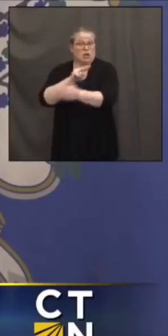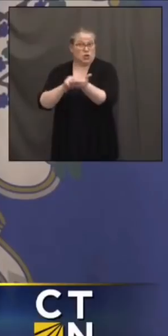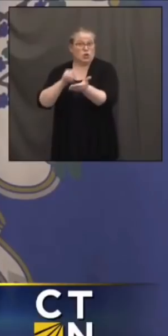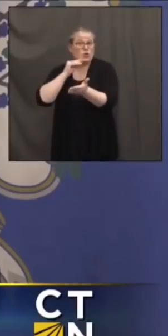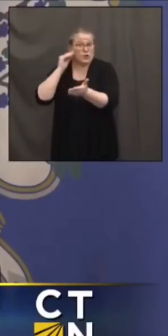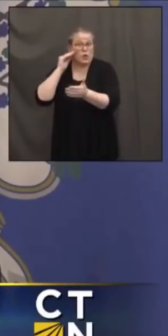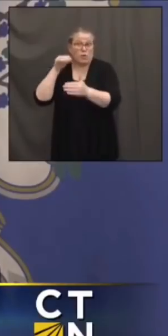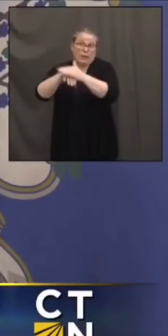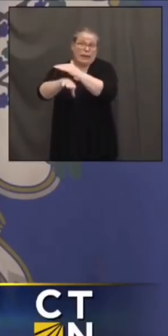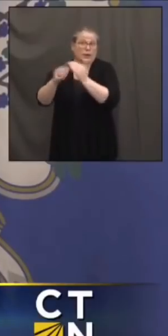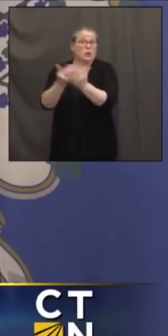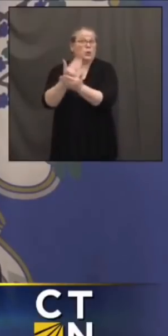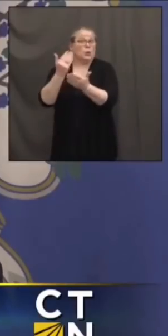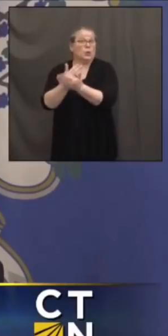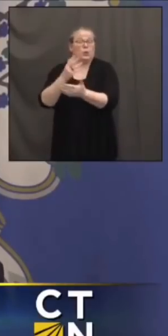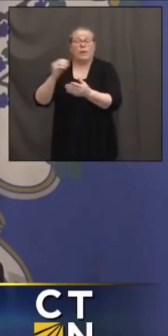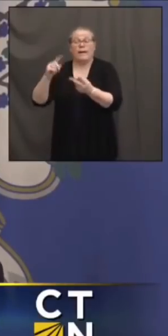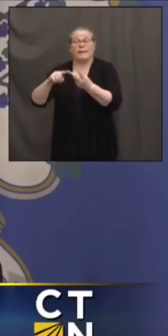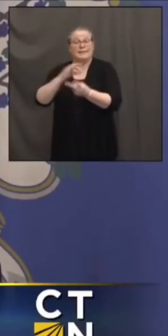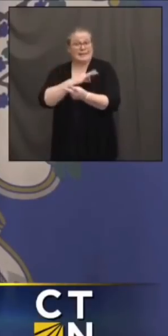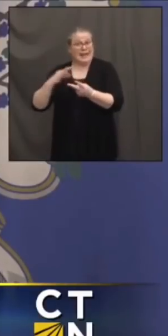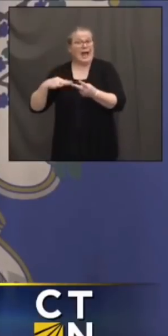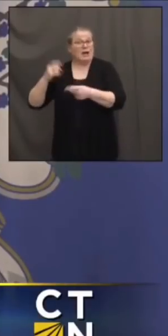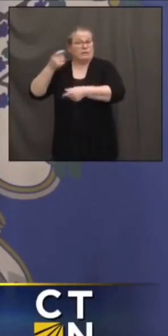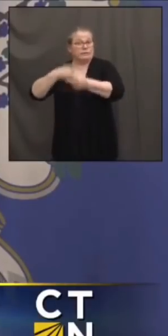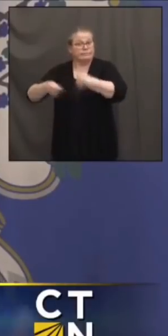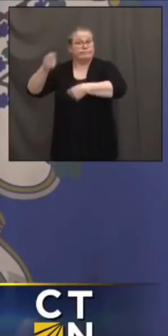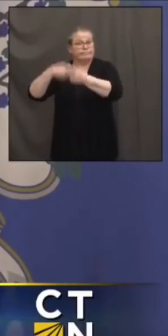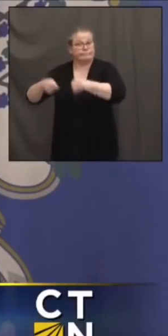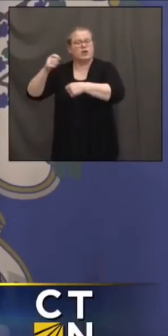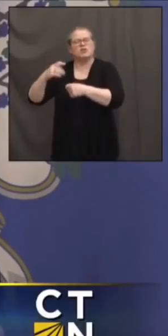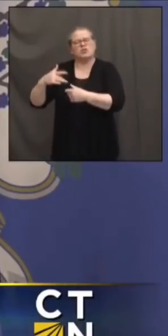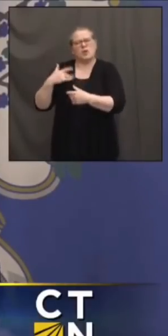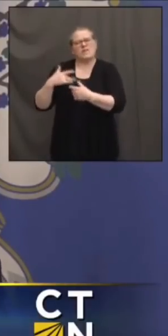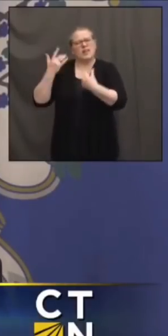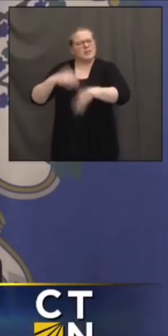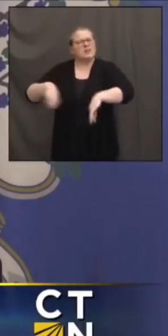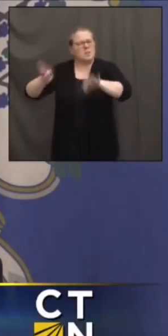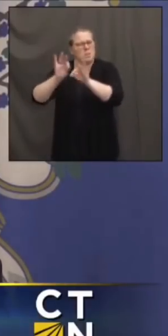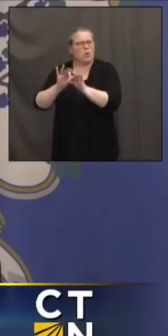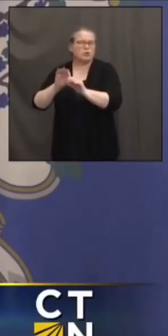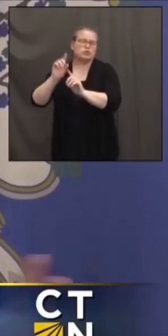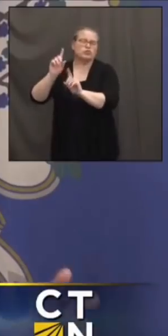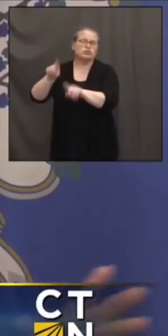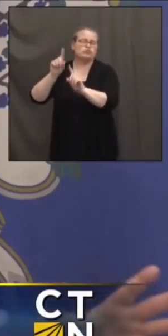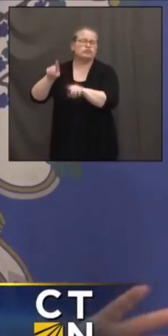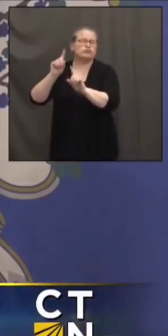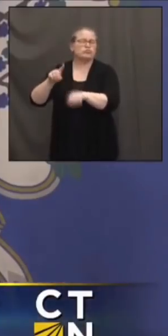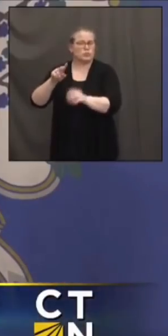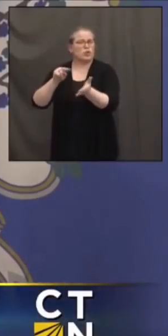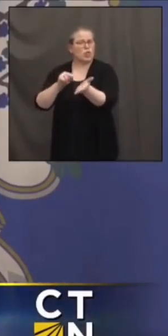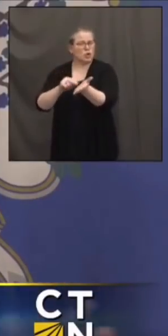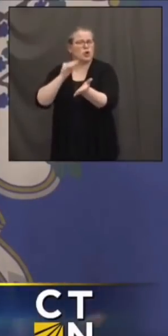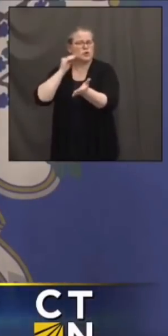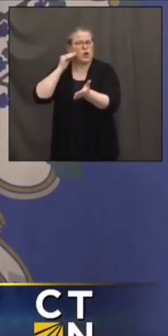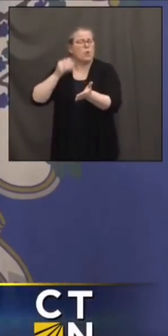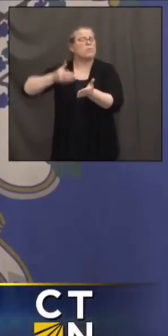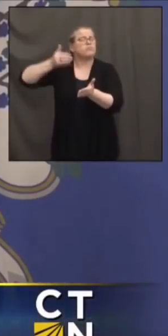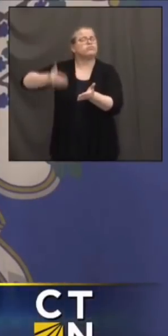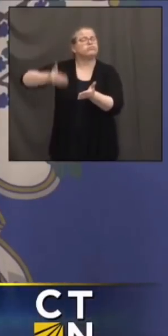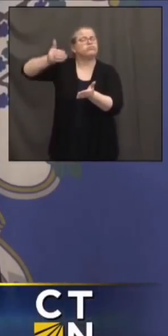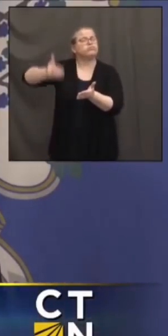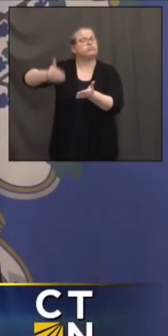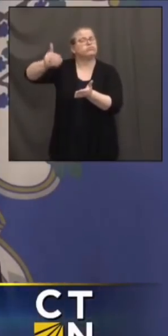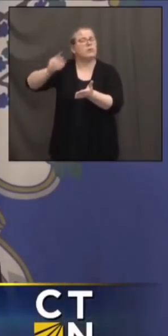back for a refresher to nursing homes, not, as Scott said, just at the end of 9 months or a year, when maybe some